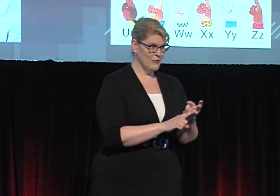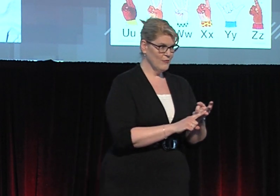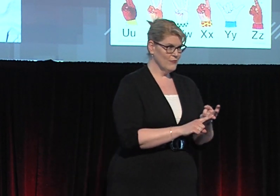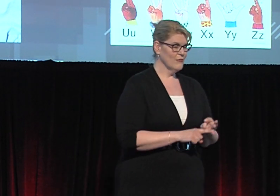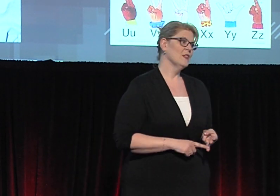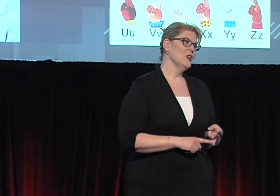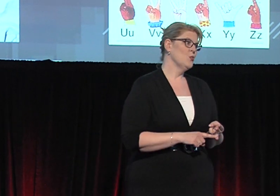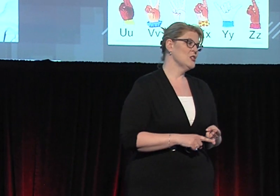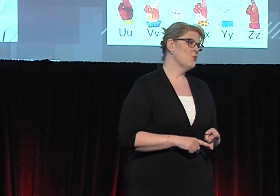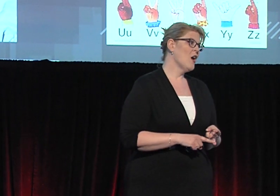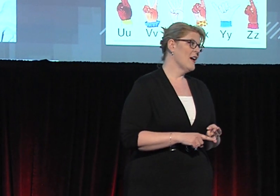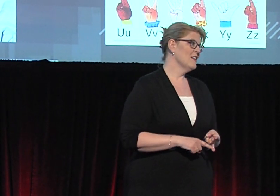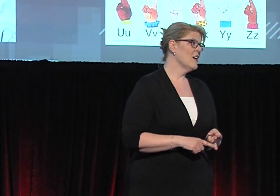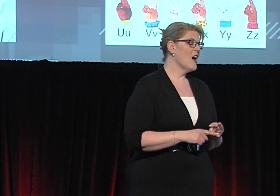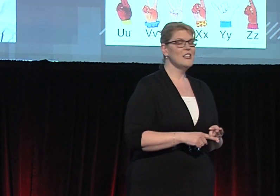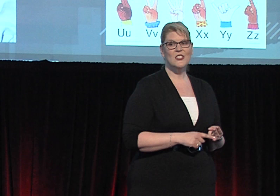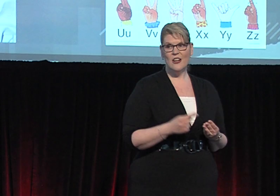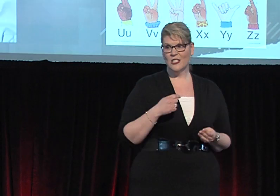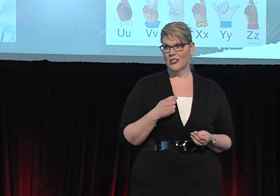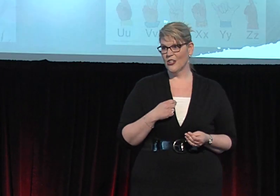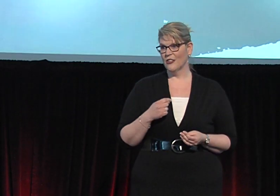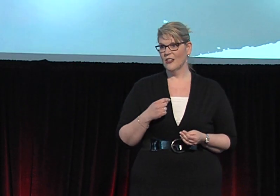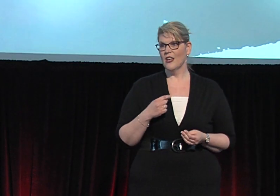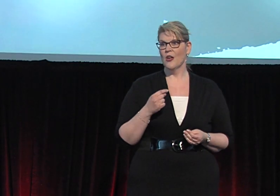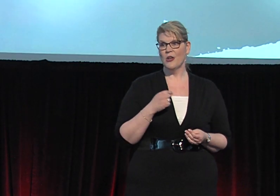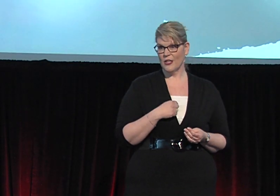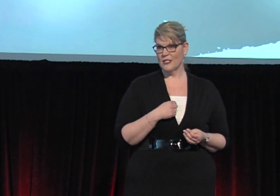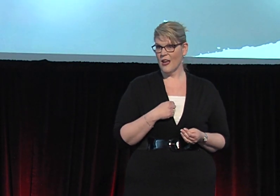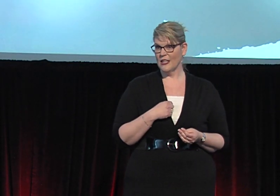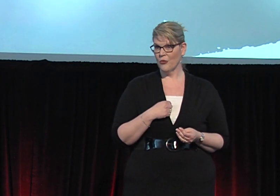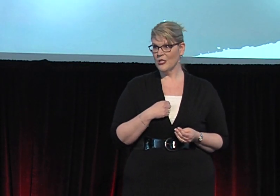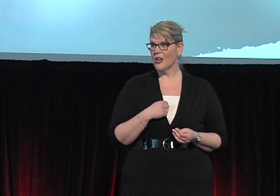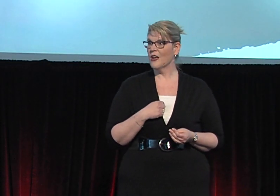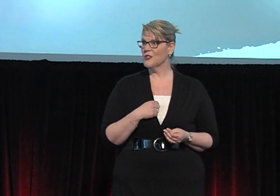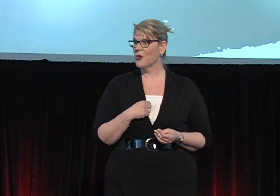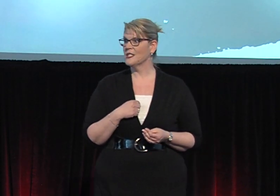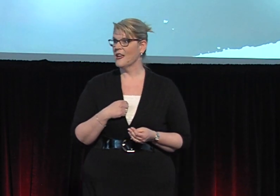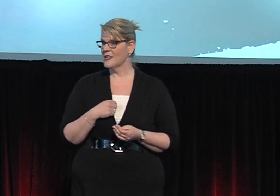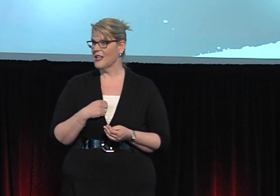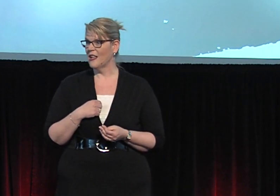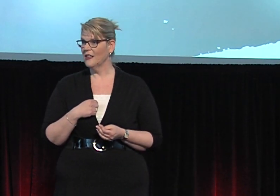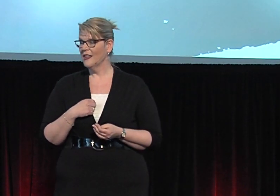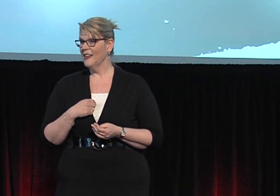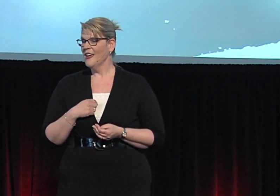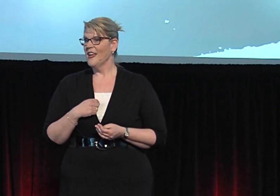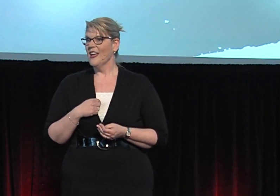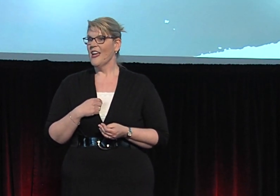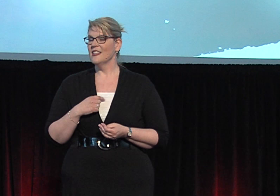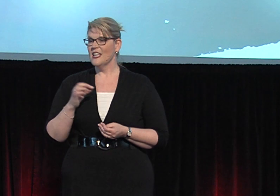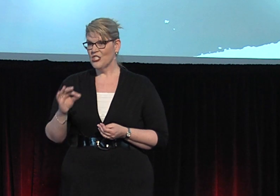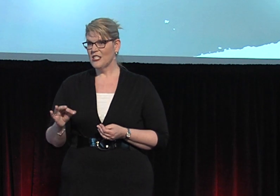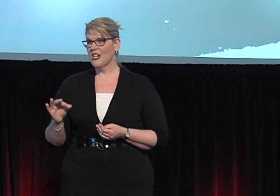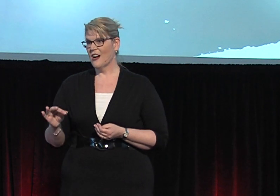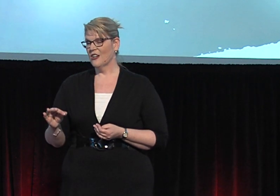park, which is why I started to learn American Sign Language, also known as ASL,